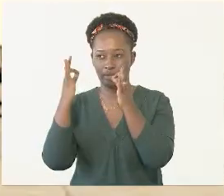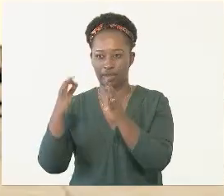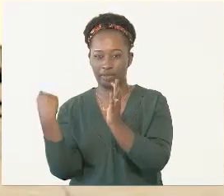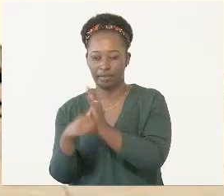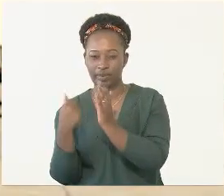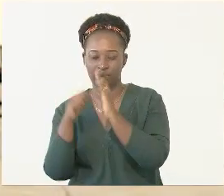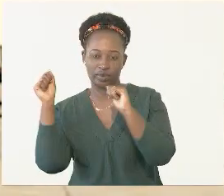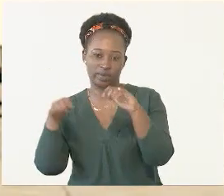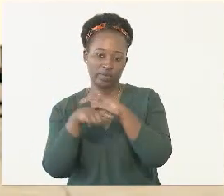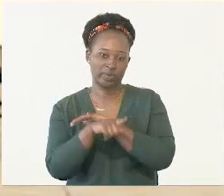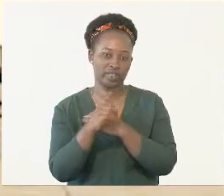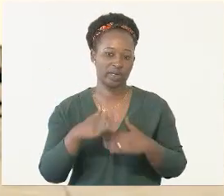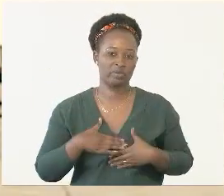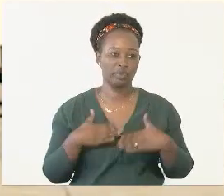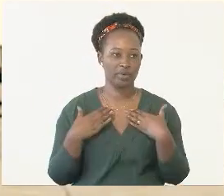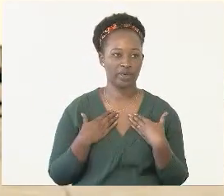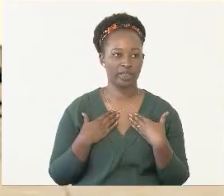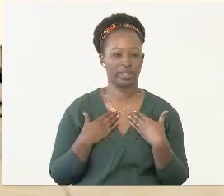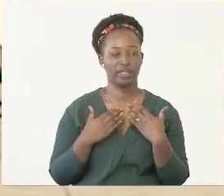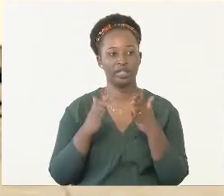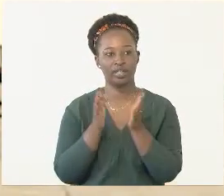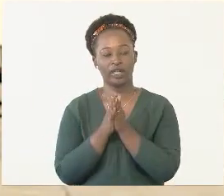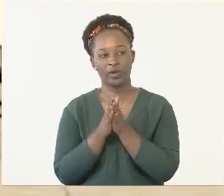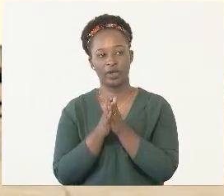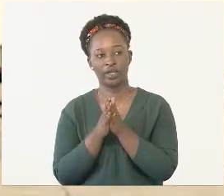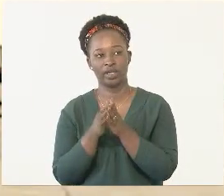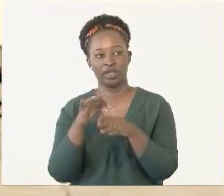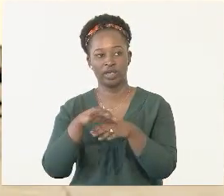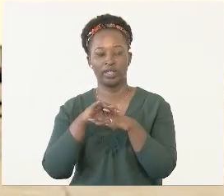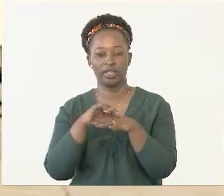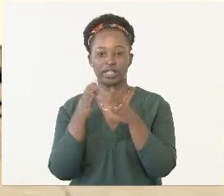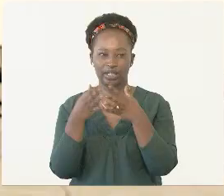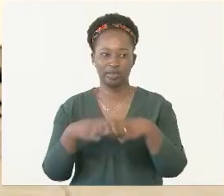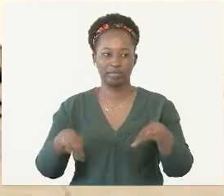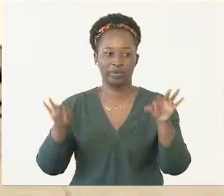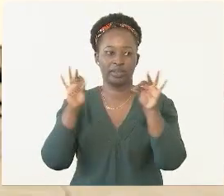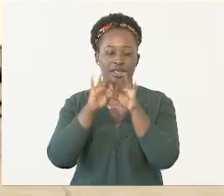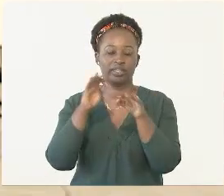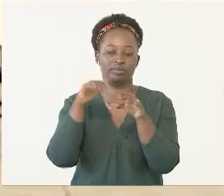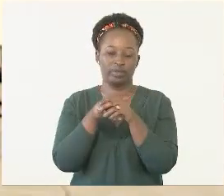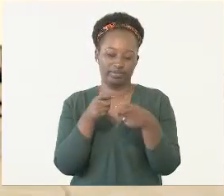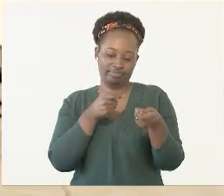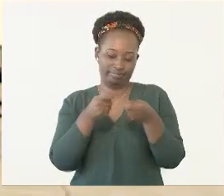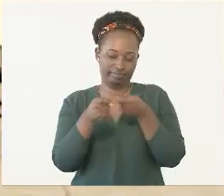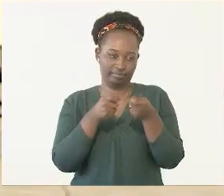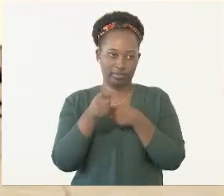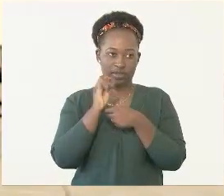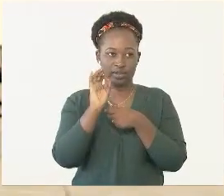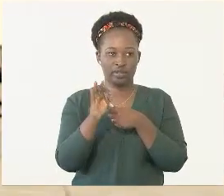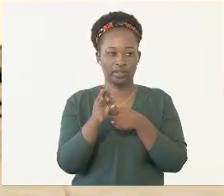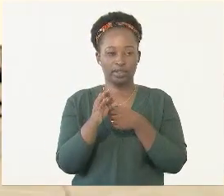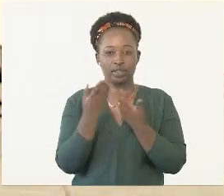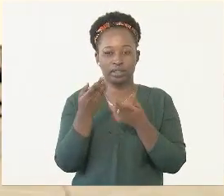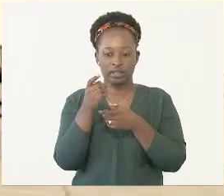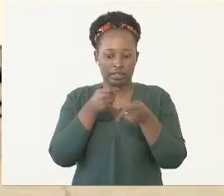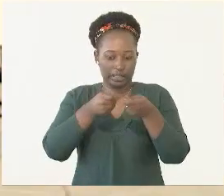other microorganisms. We also say the skin is also very important in thermoregulation. If I say